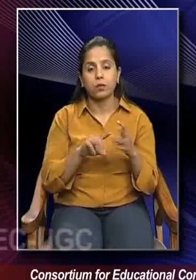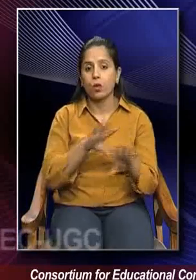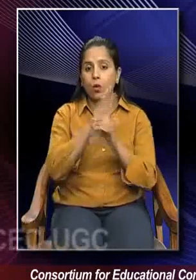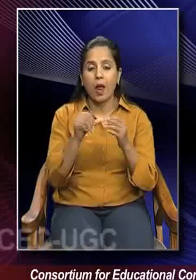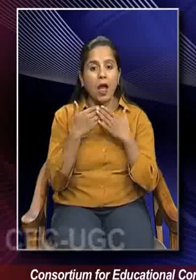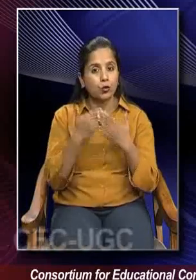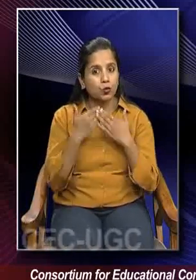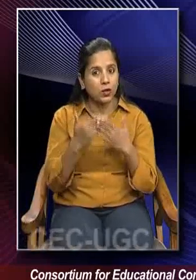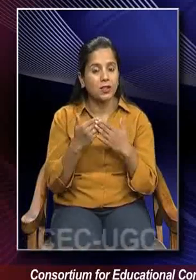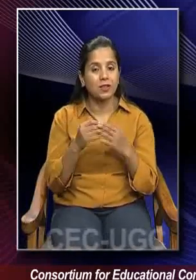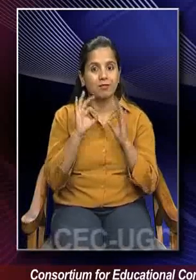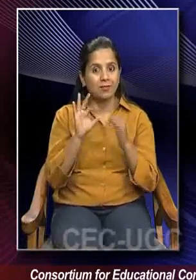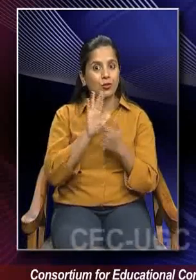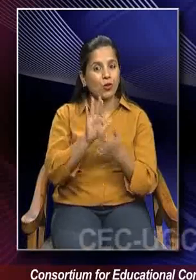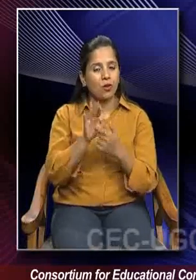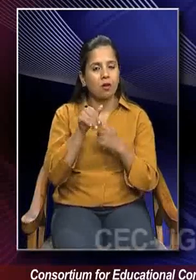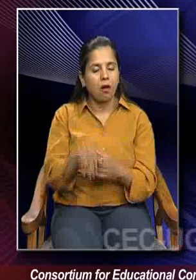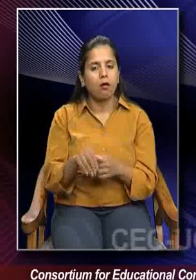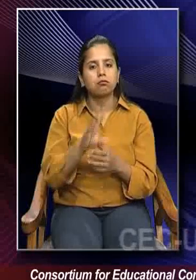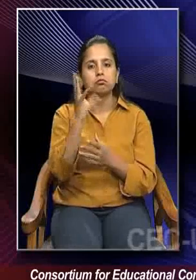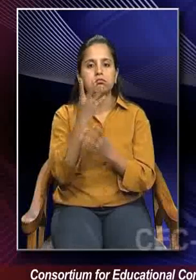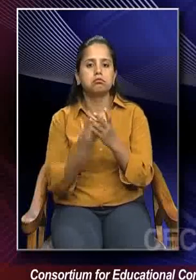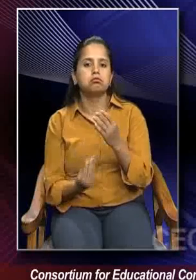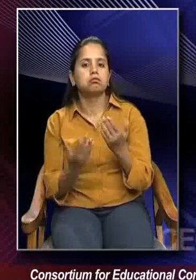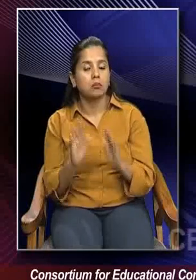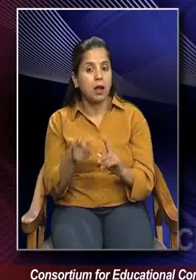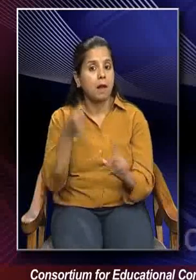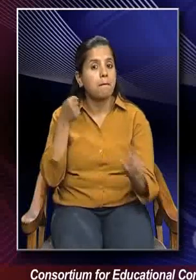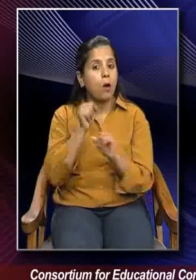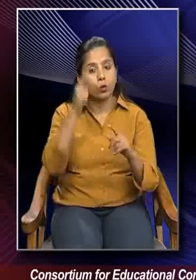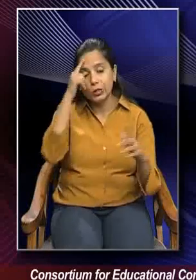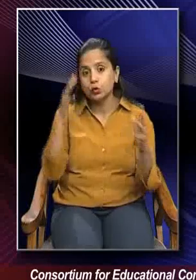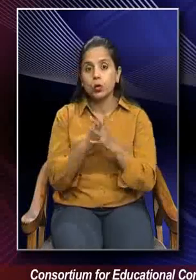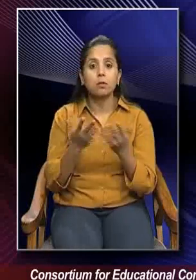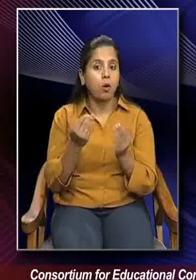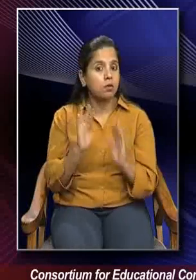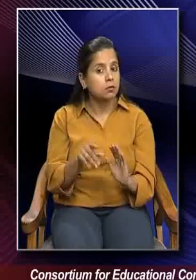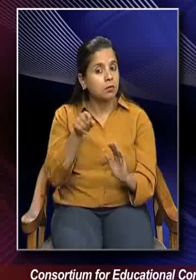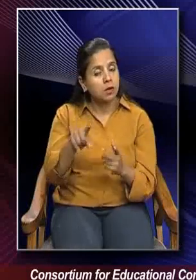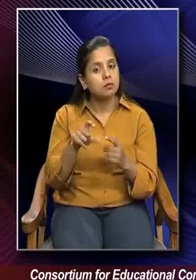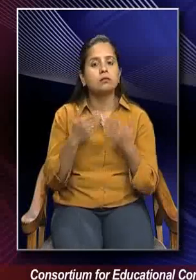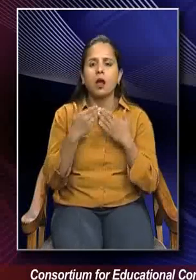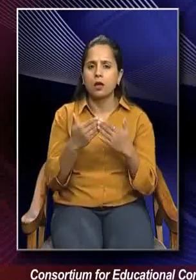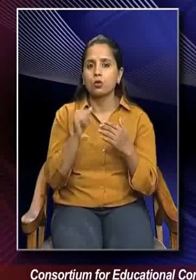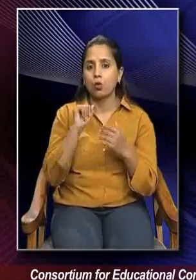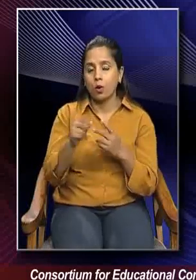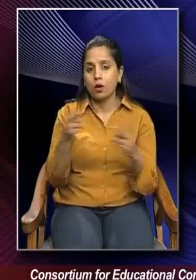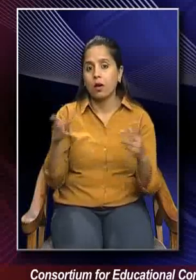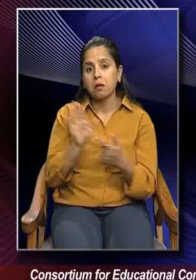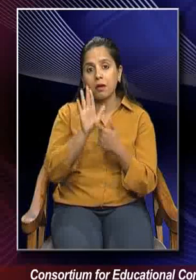academic performance. The impact of stress on academic performance